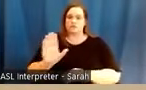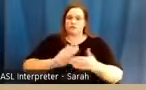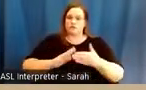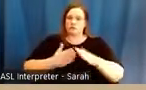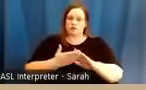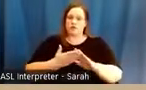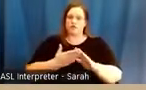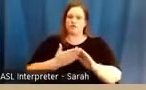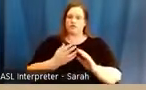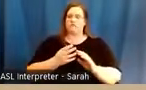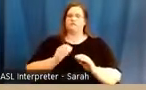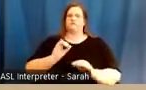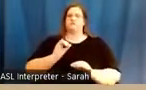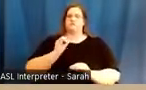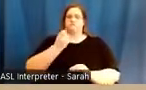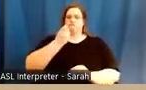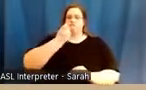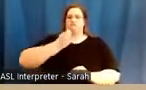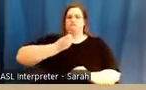such